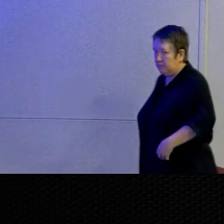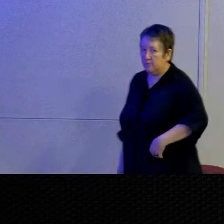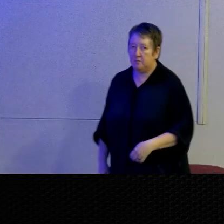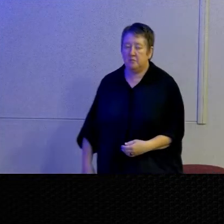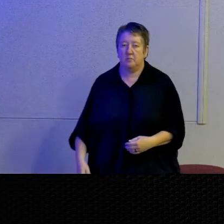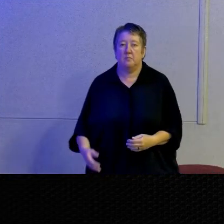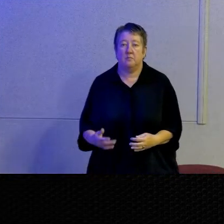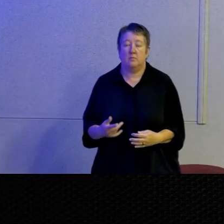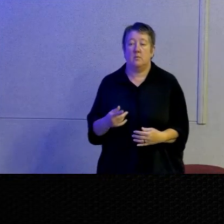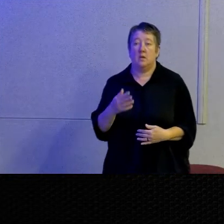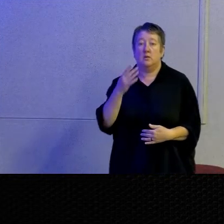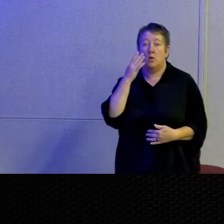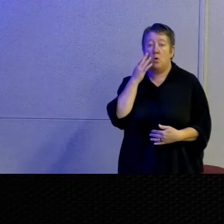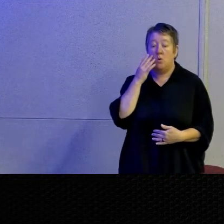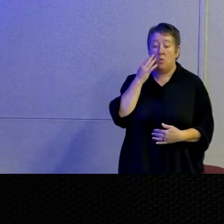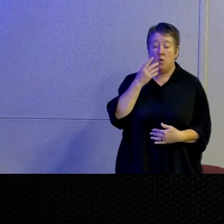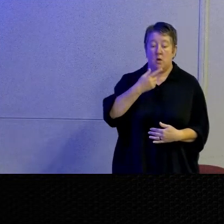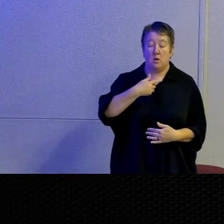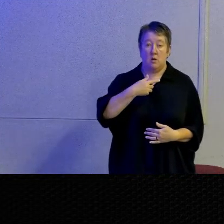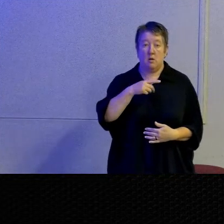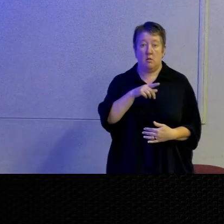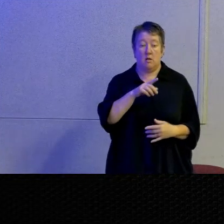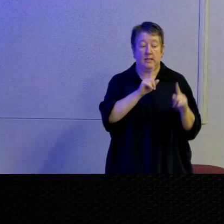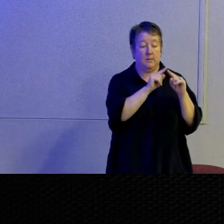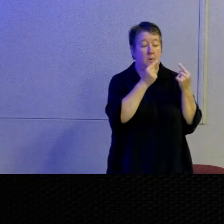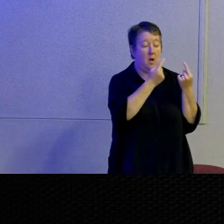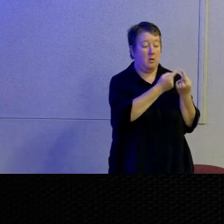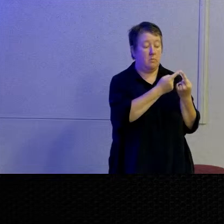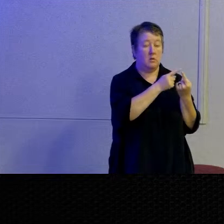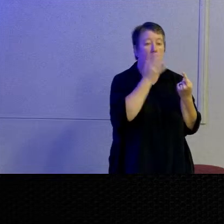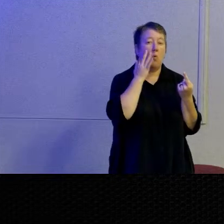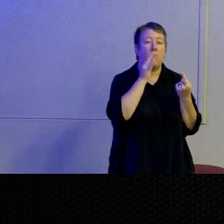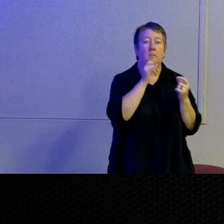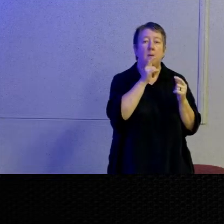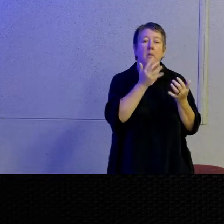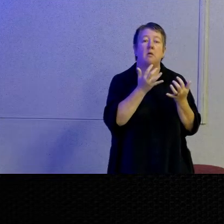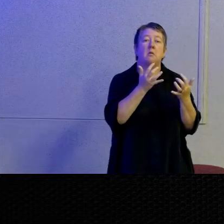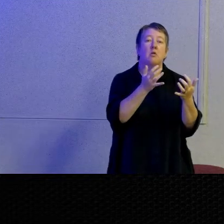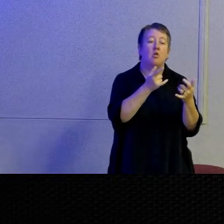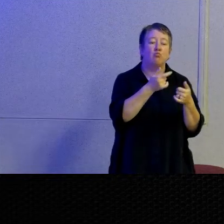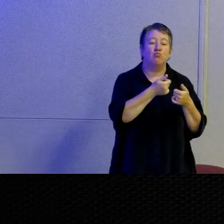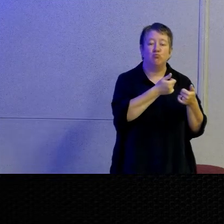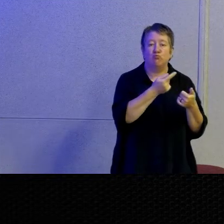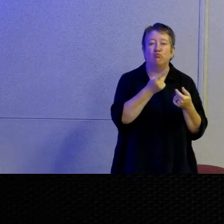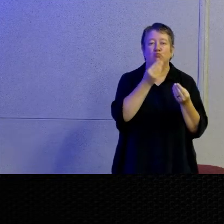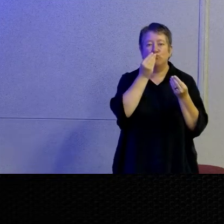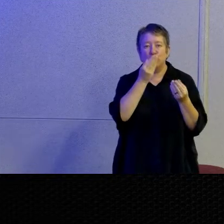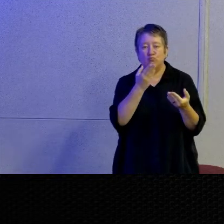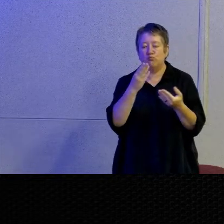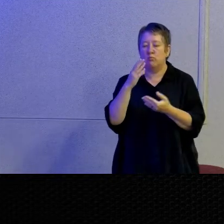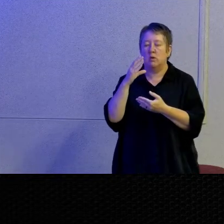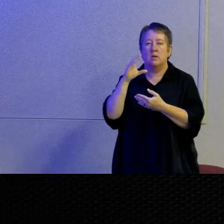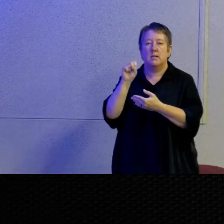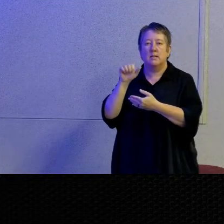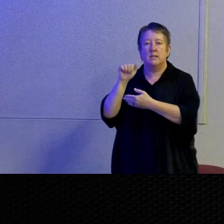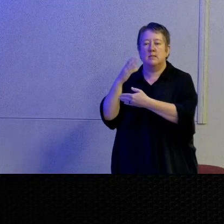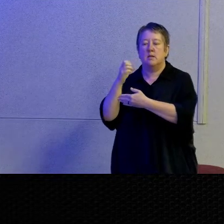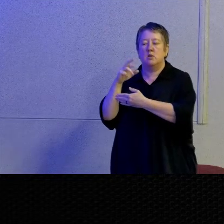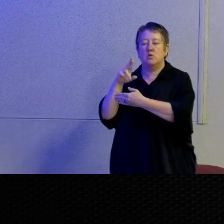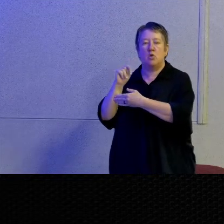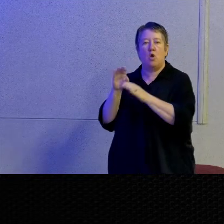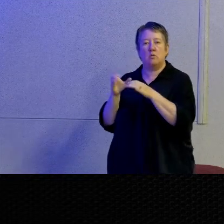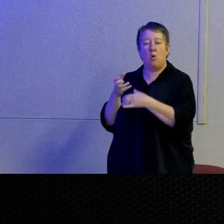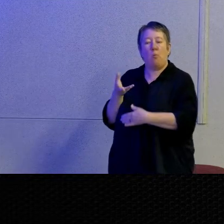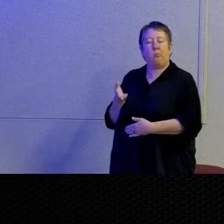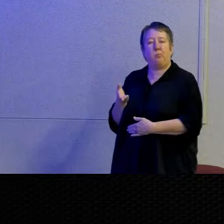it go back to the public to say, look, SASN is here and they're assisting us in our challenges that we want